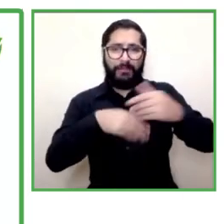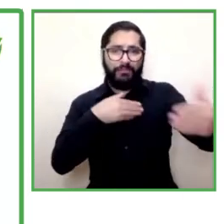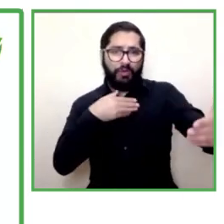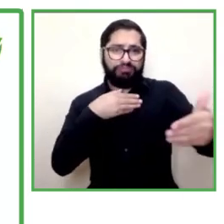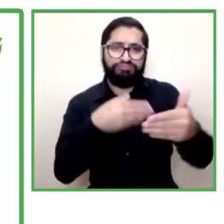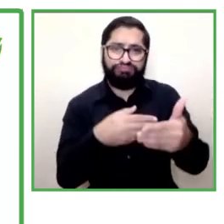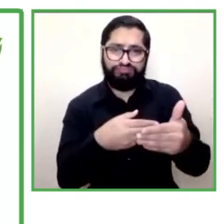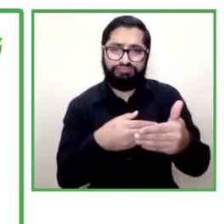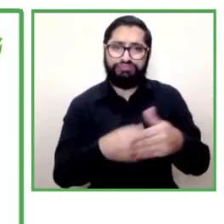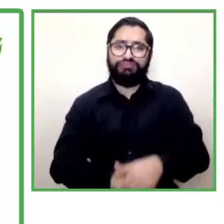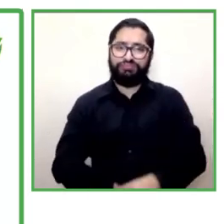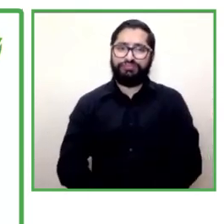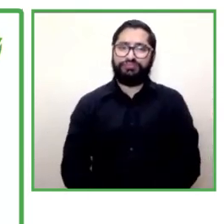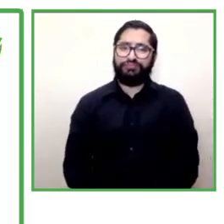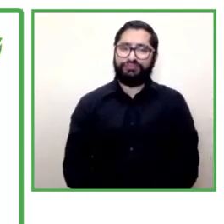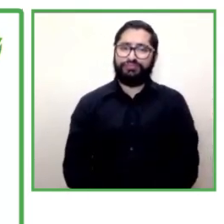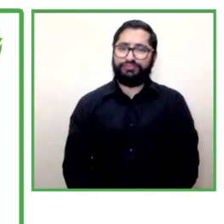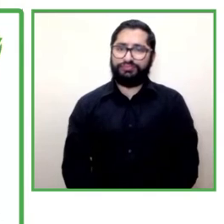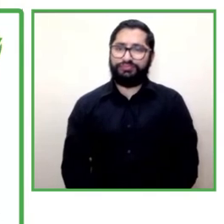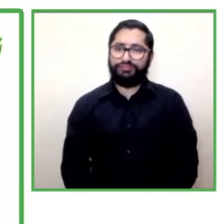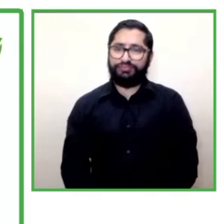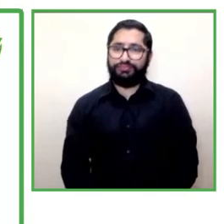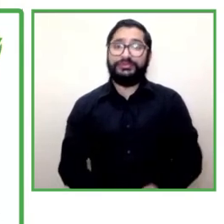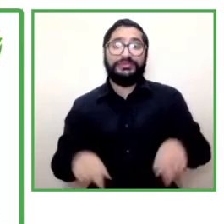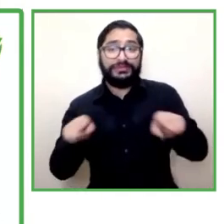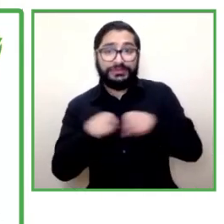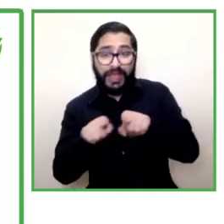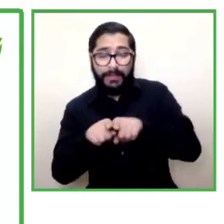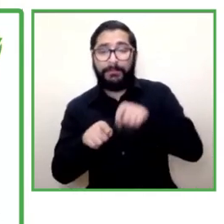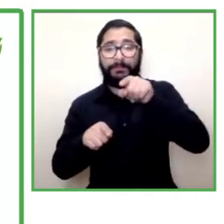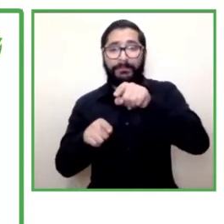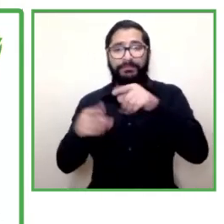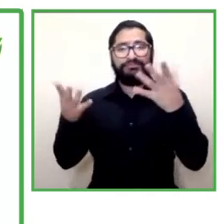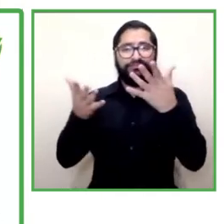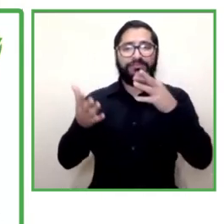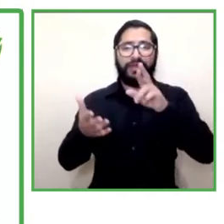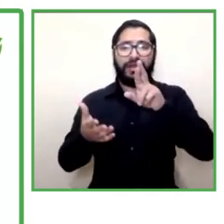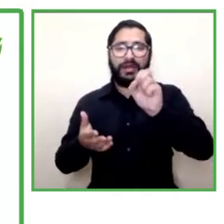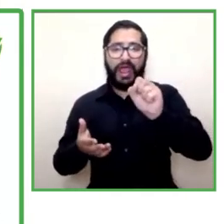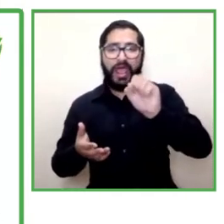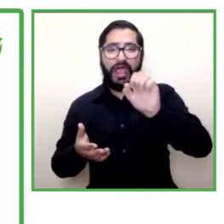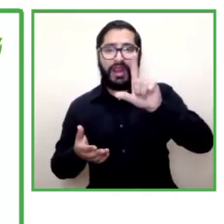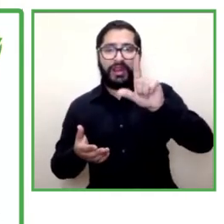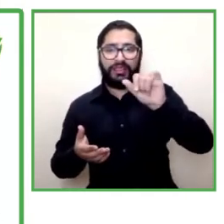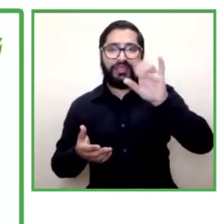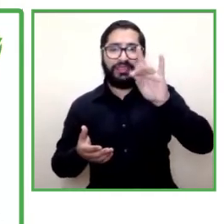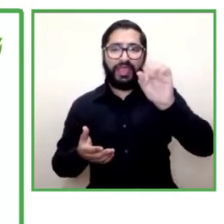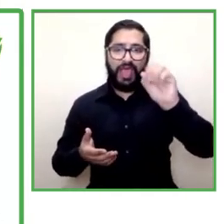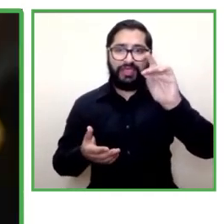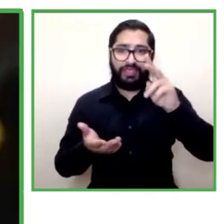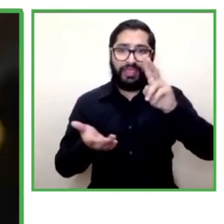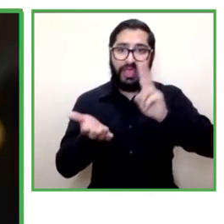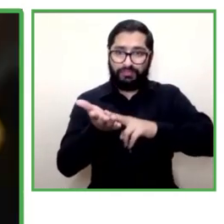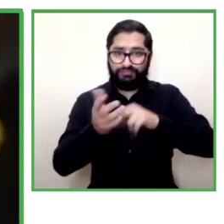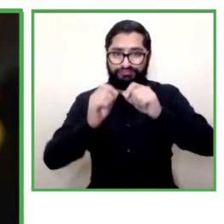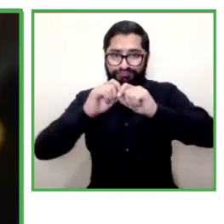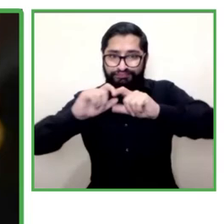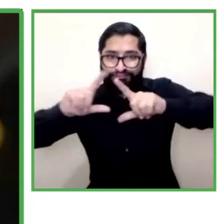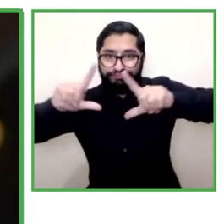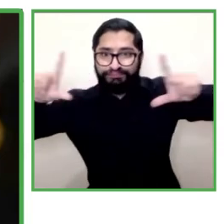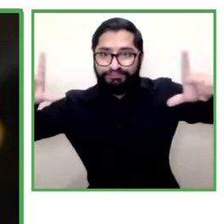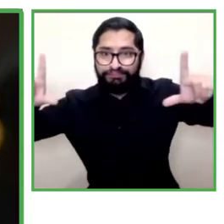for different places like university campuses and other hybrid venues.